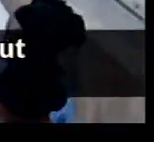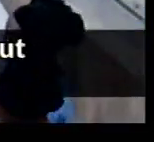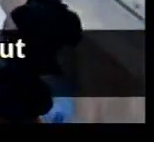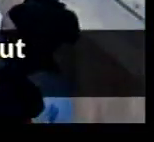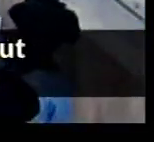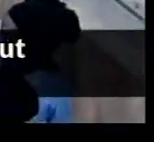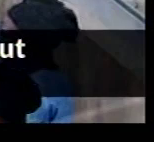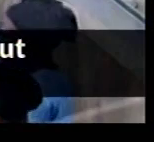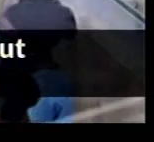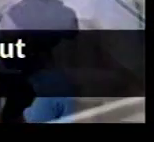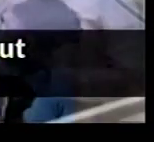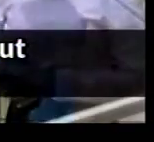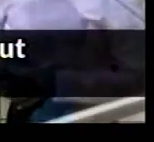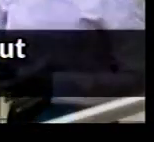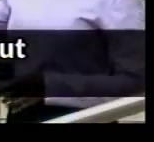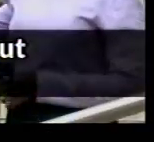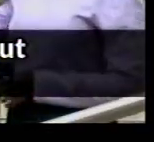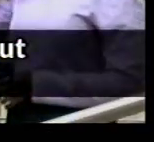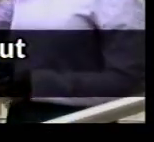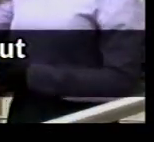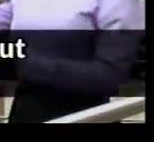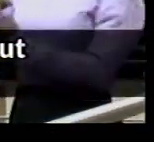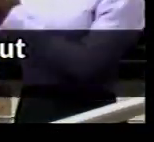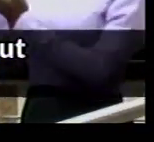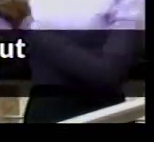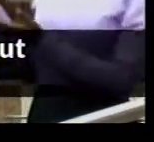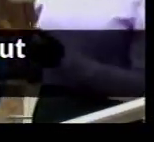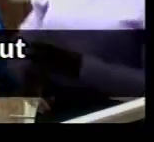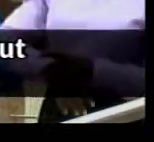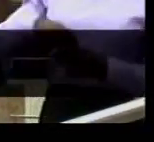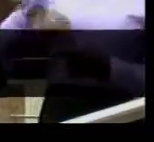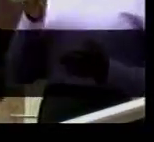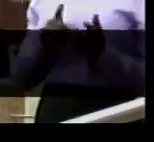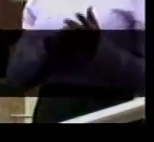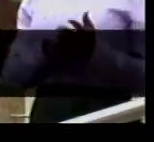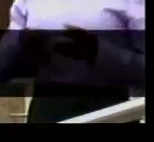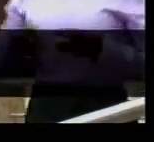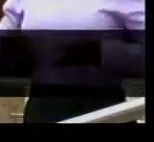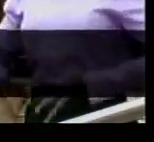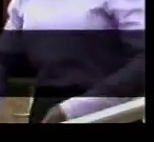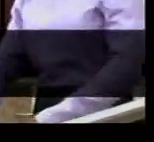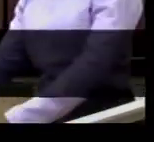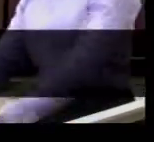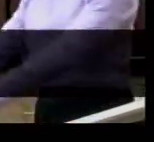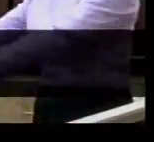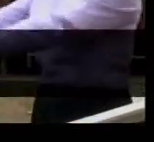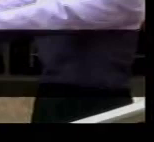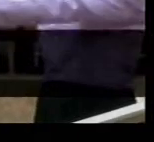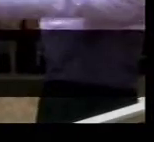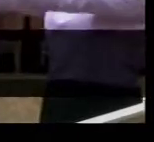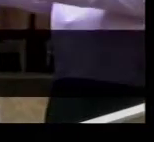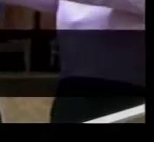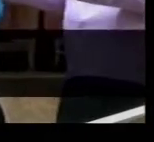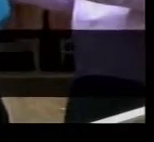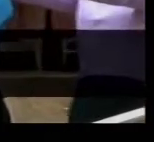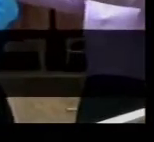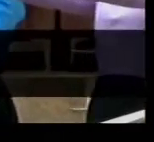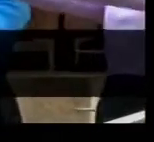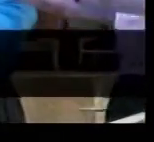I'm so glad that I found out He would bring me out and show me the way.